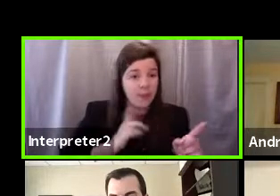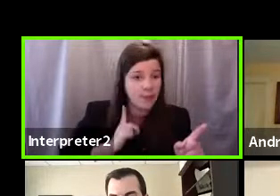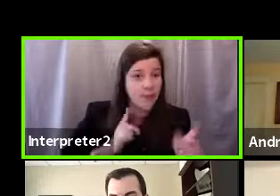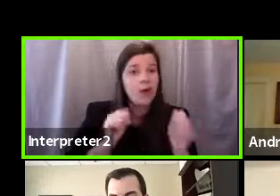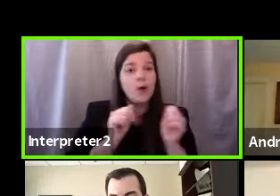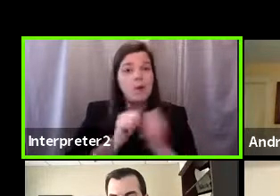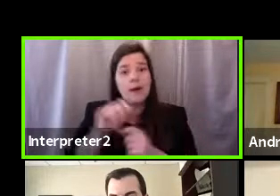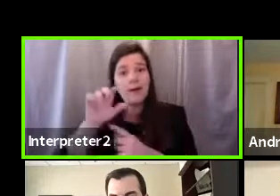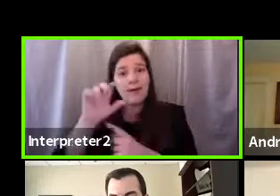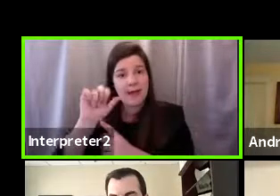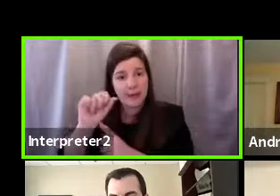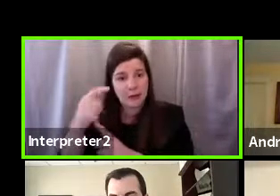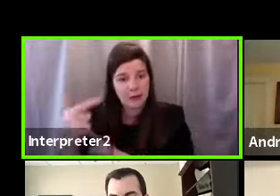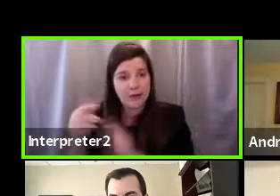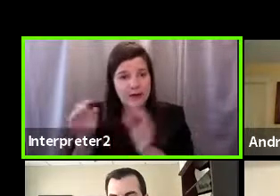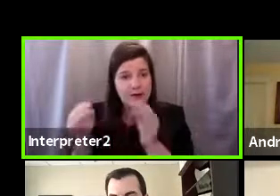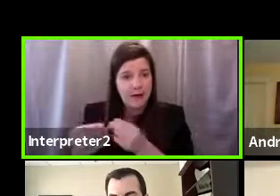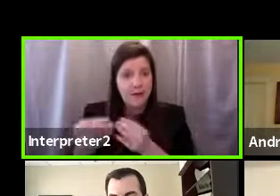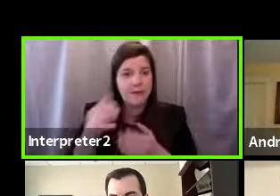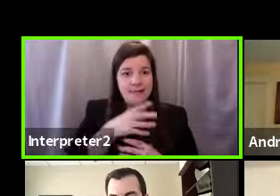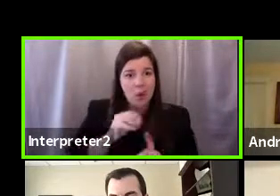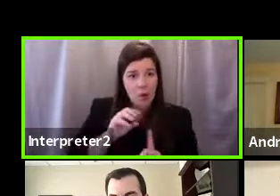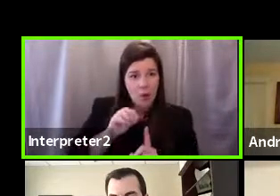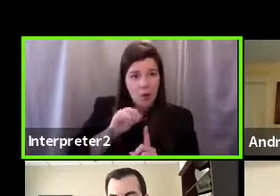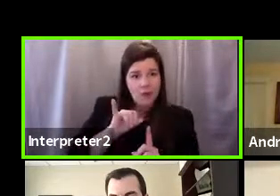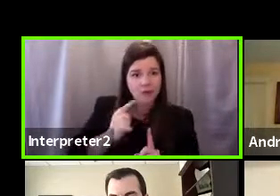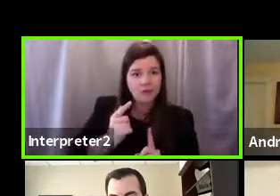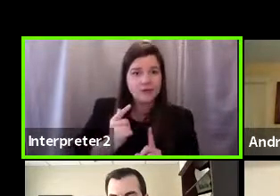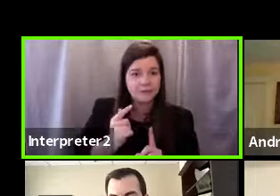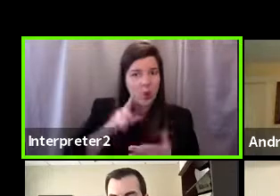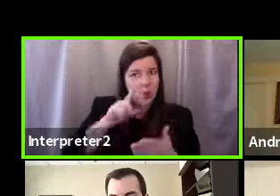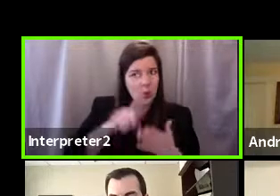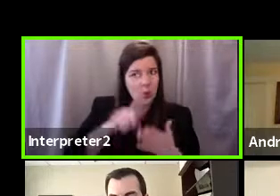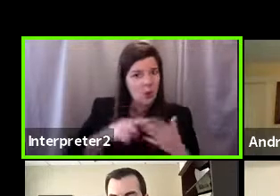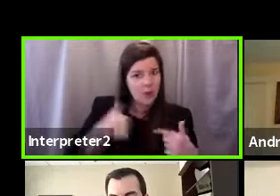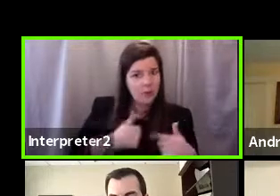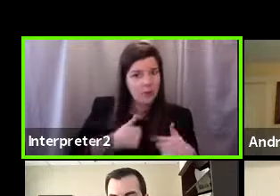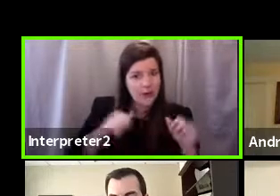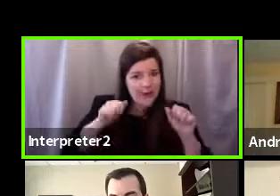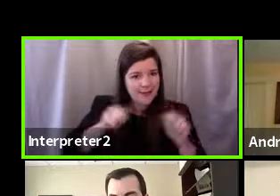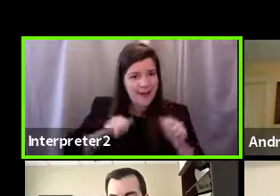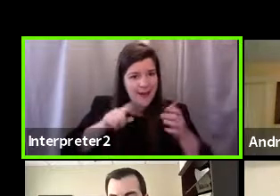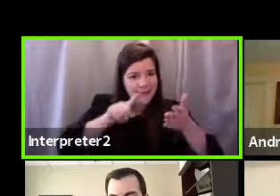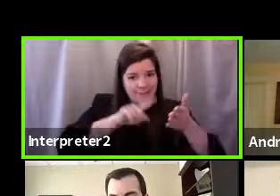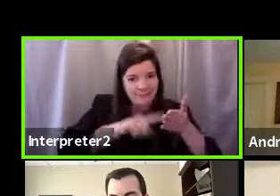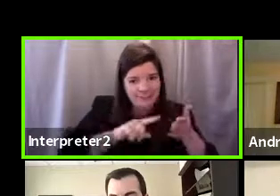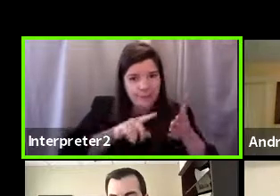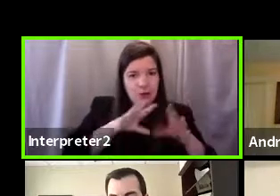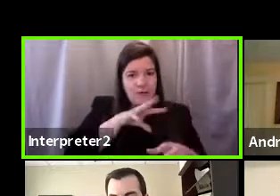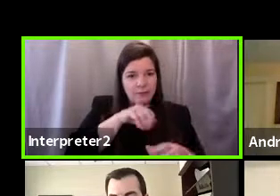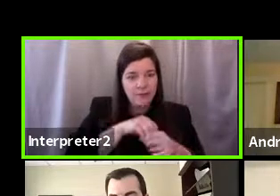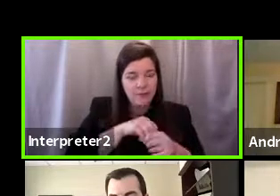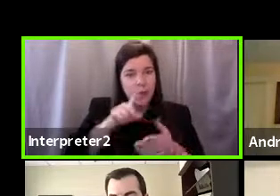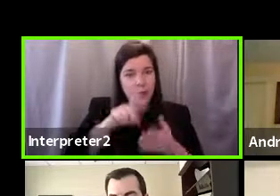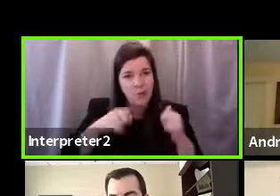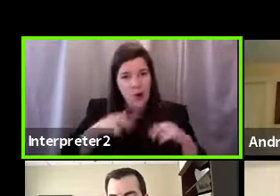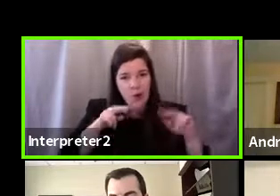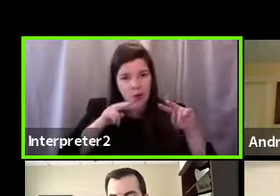to what the Office of Inspector General routinely can look at or can look at on